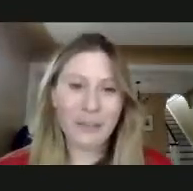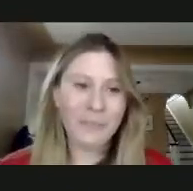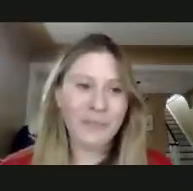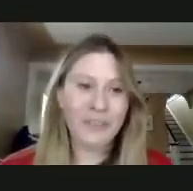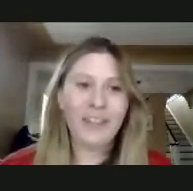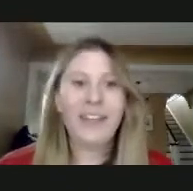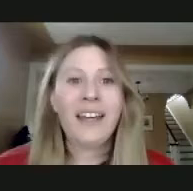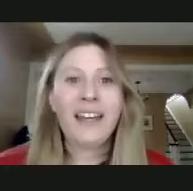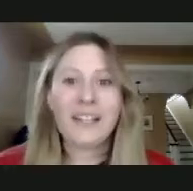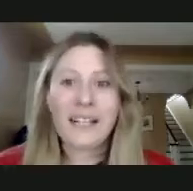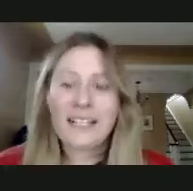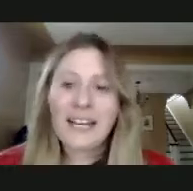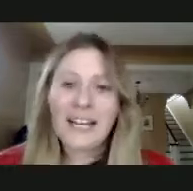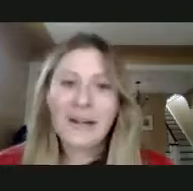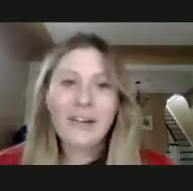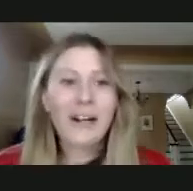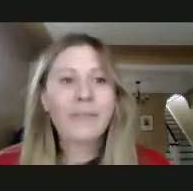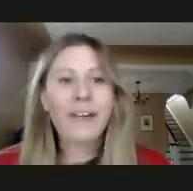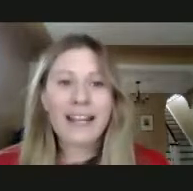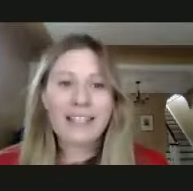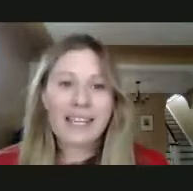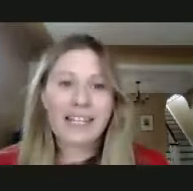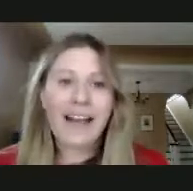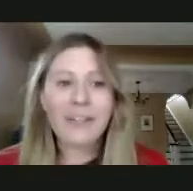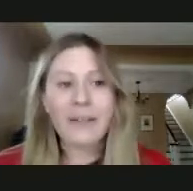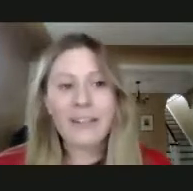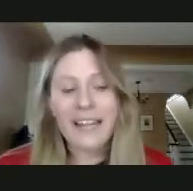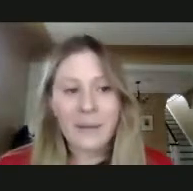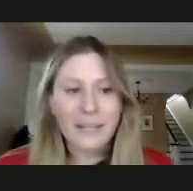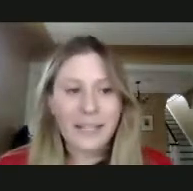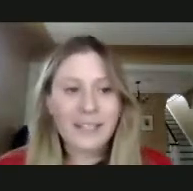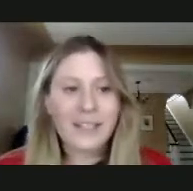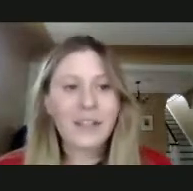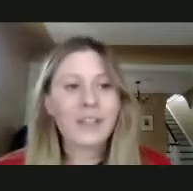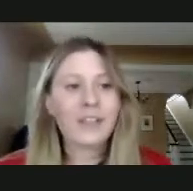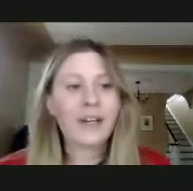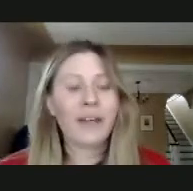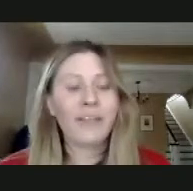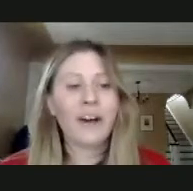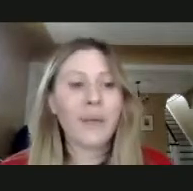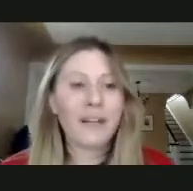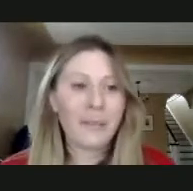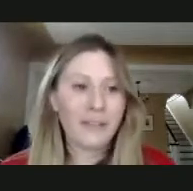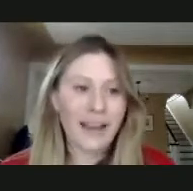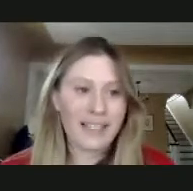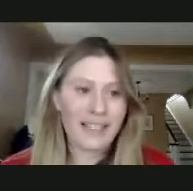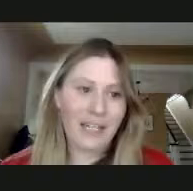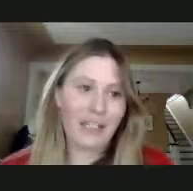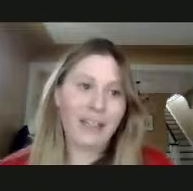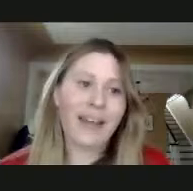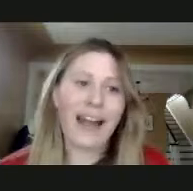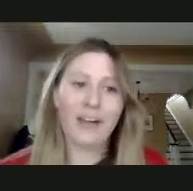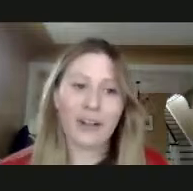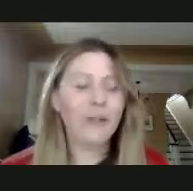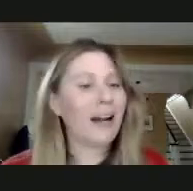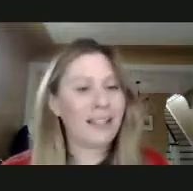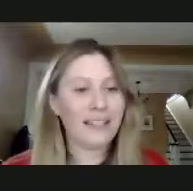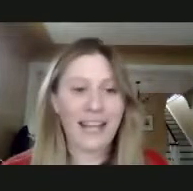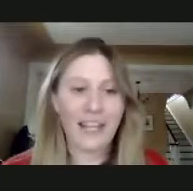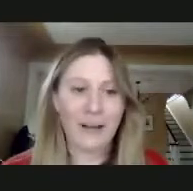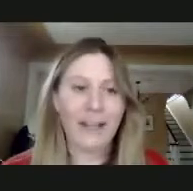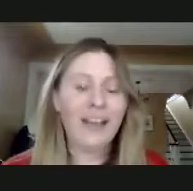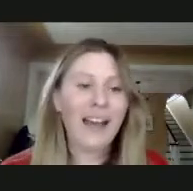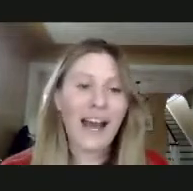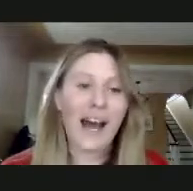language. So let's talk about our vaccine eligibility updates. So we've opened up the vaccination at no cost